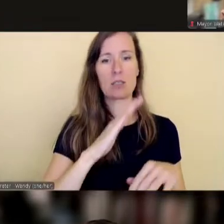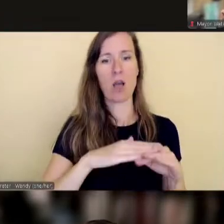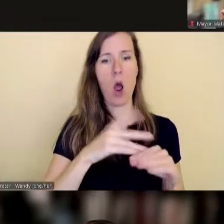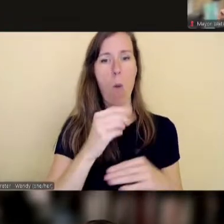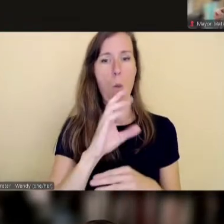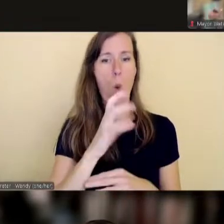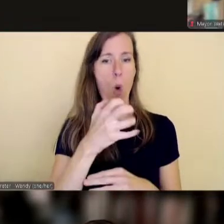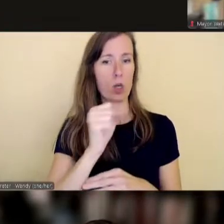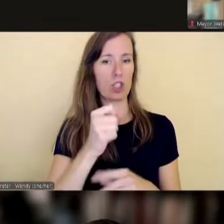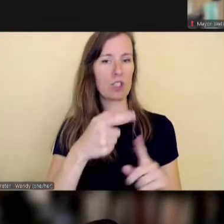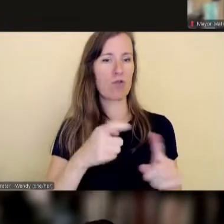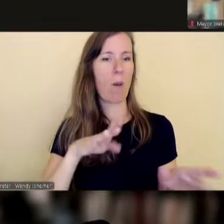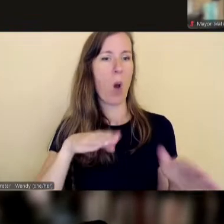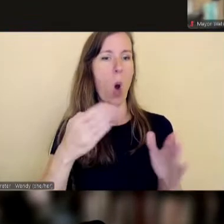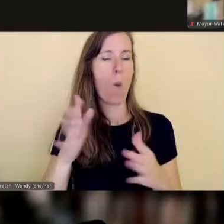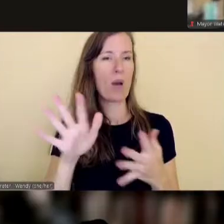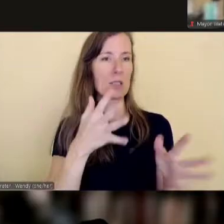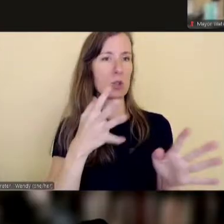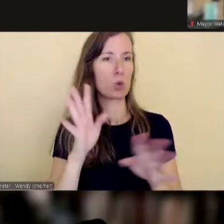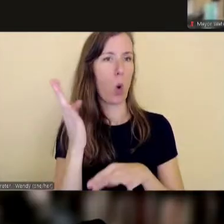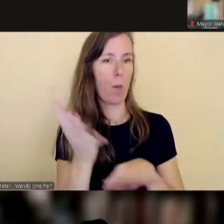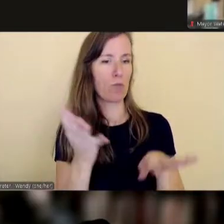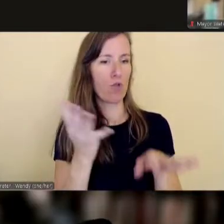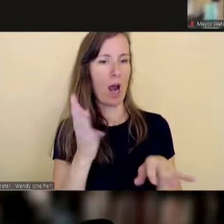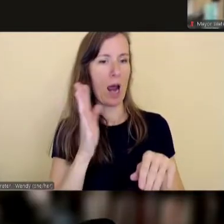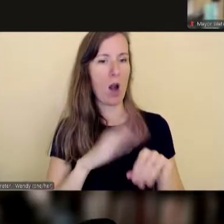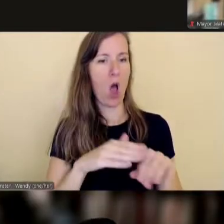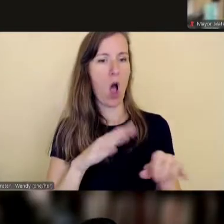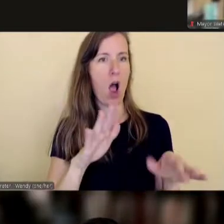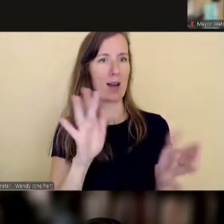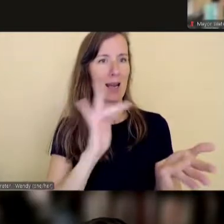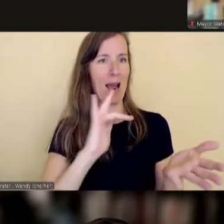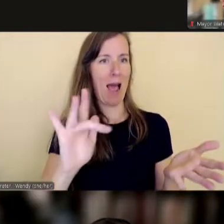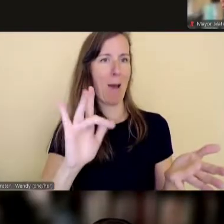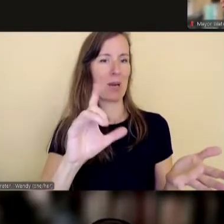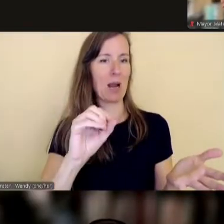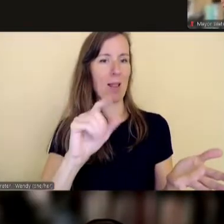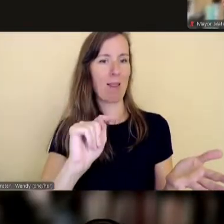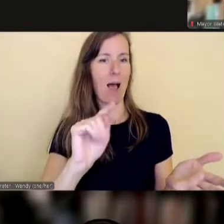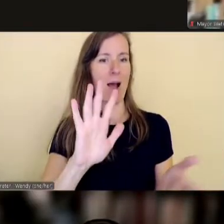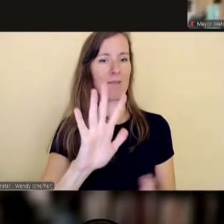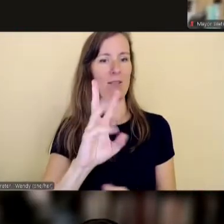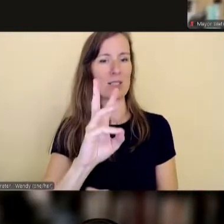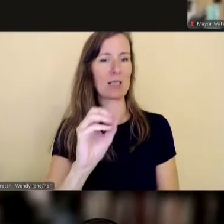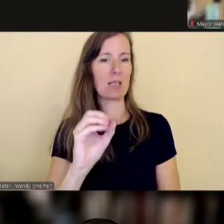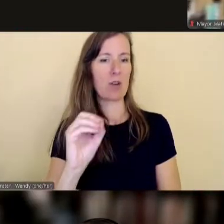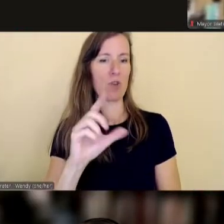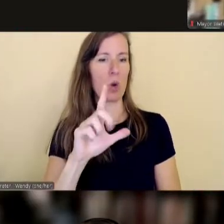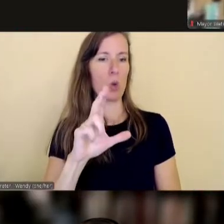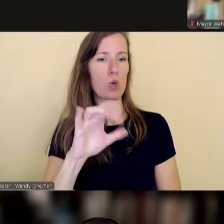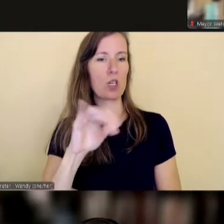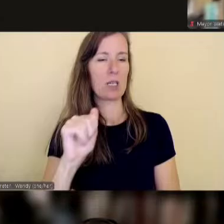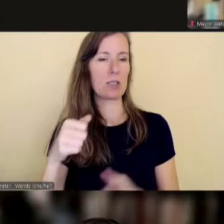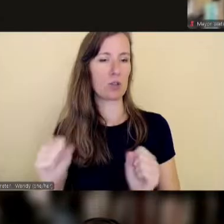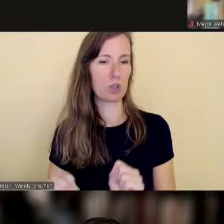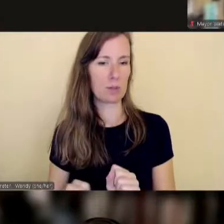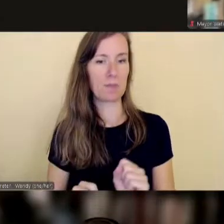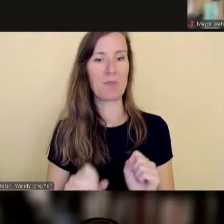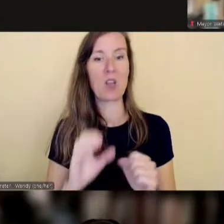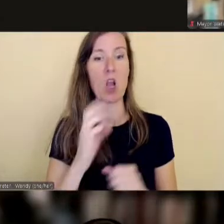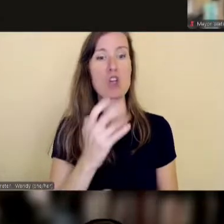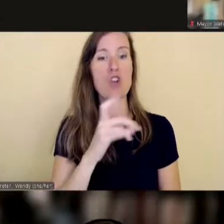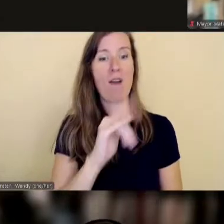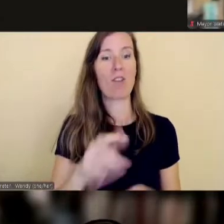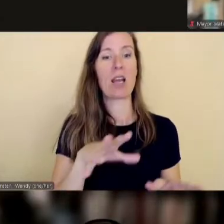Street. Believed town of Cheverly owns the parcel of land at 58th Place and Newton Street.